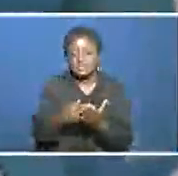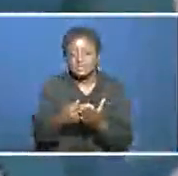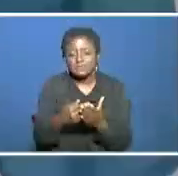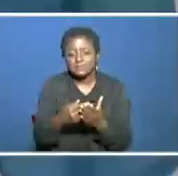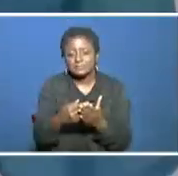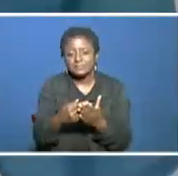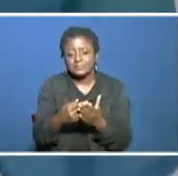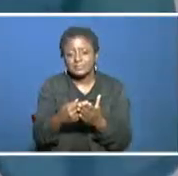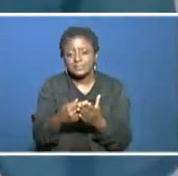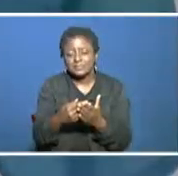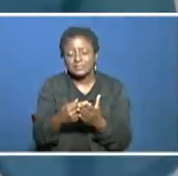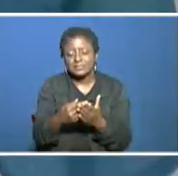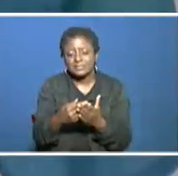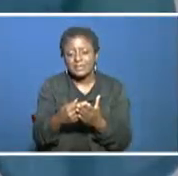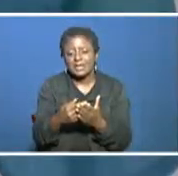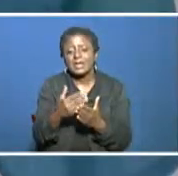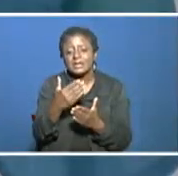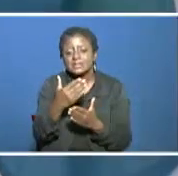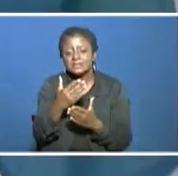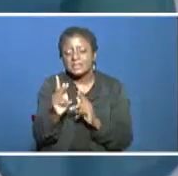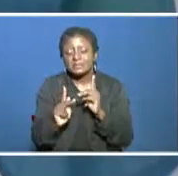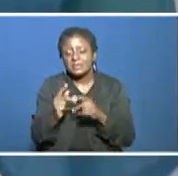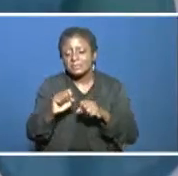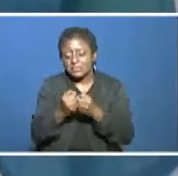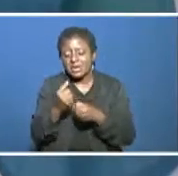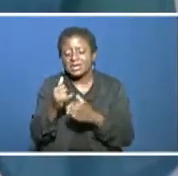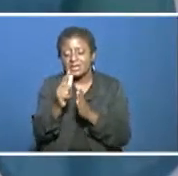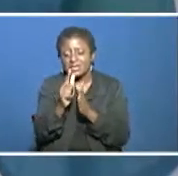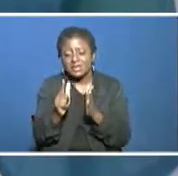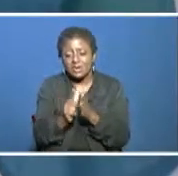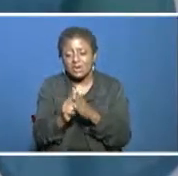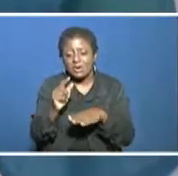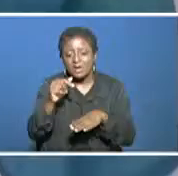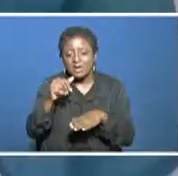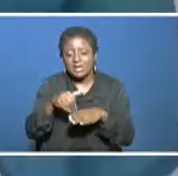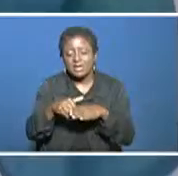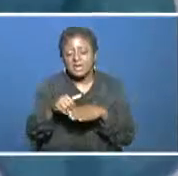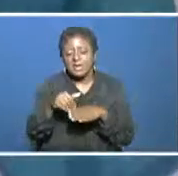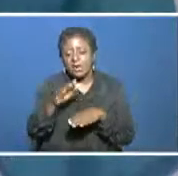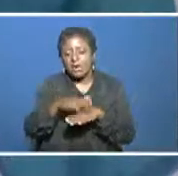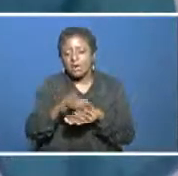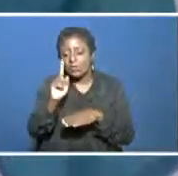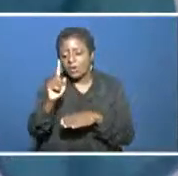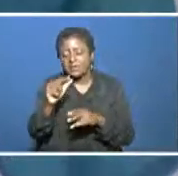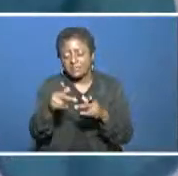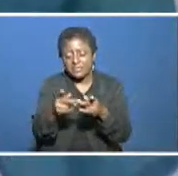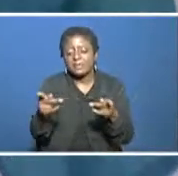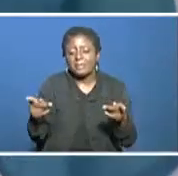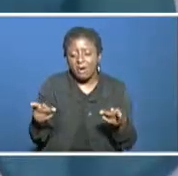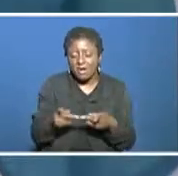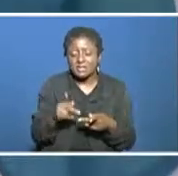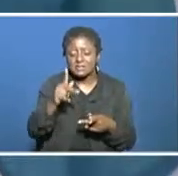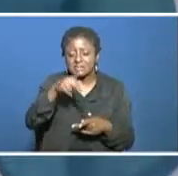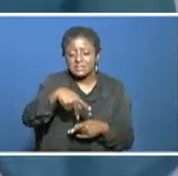in Harold, one of the ponds are at Harold or Wilson, some encroachment from surrounding